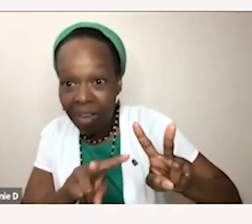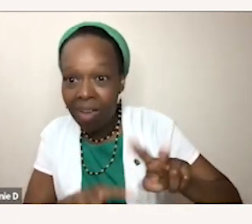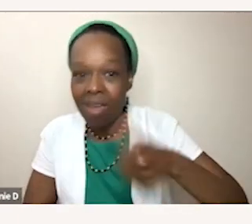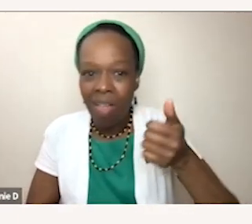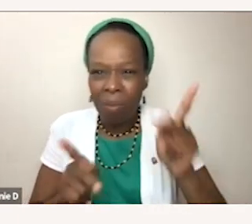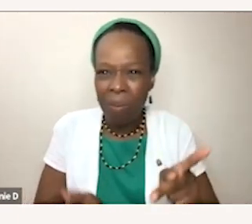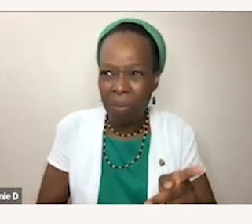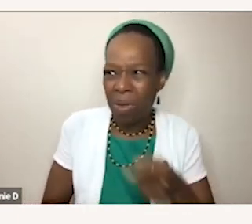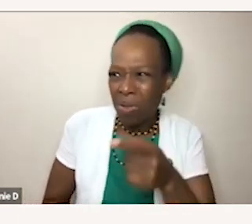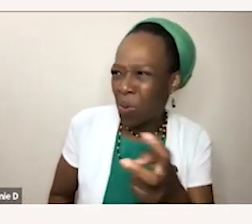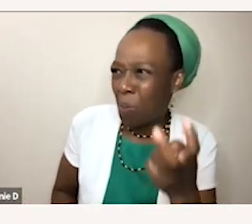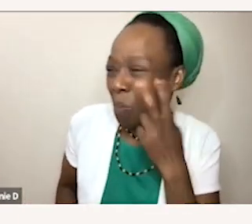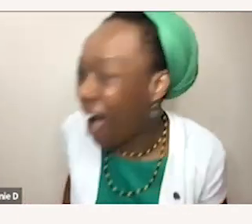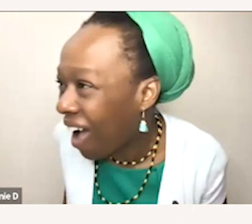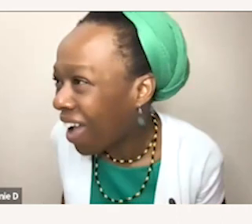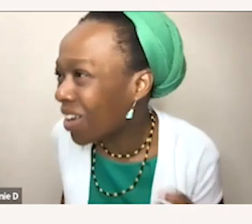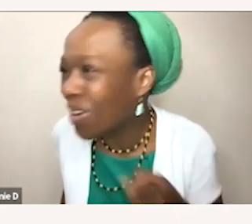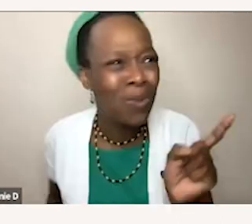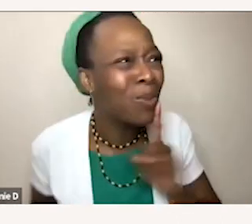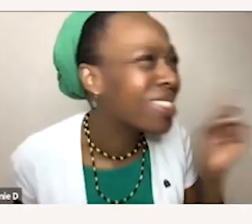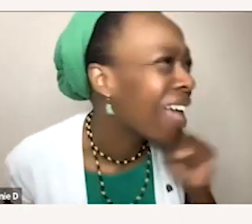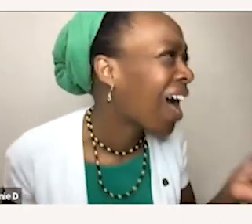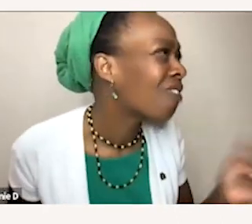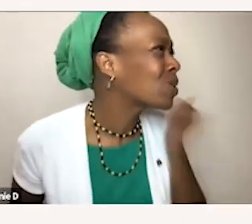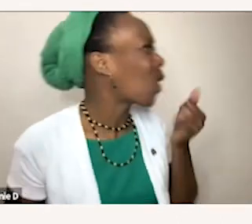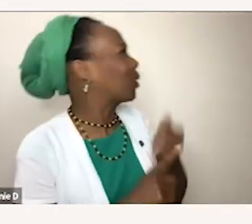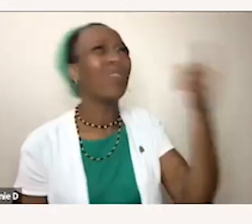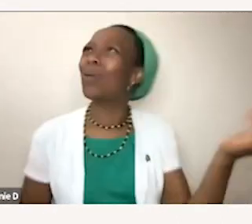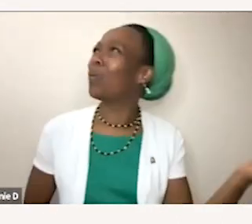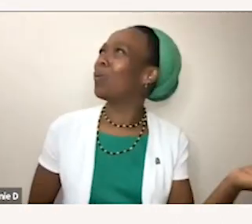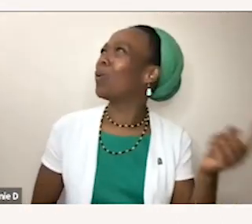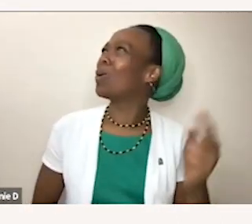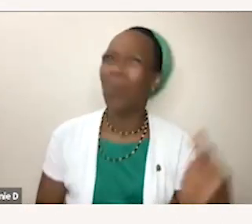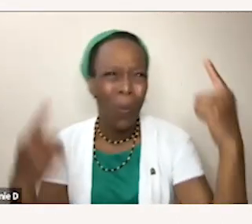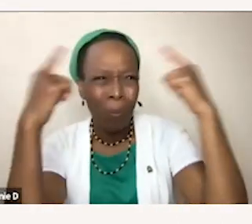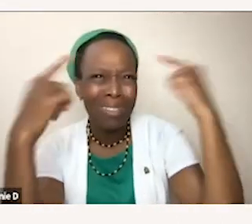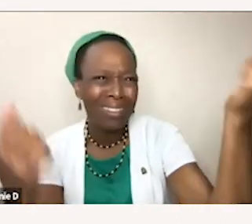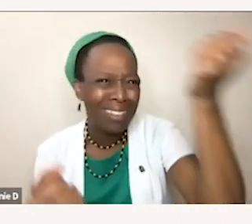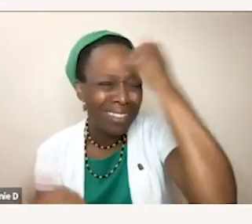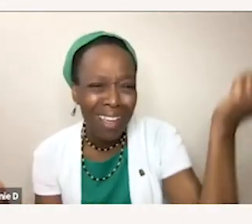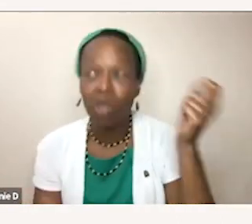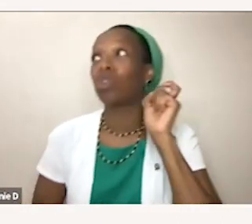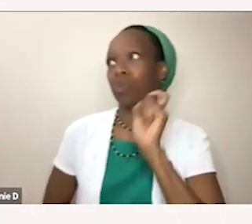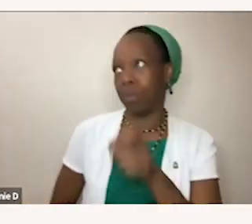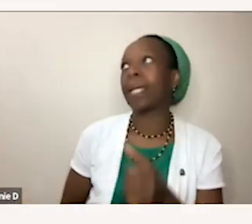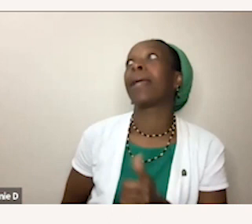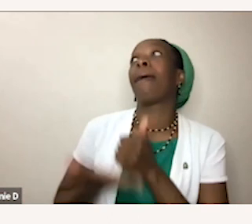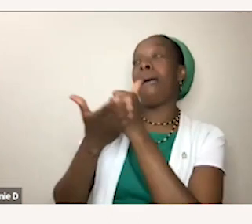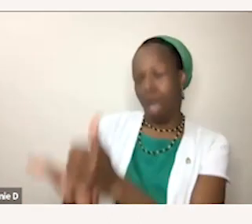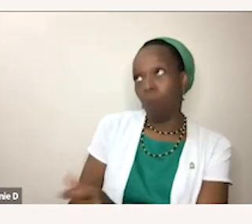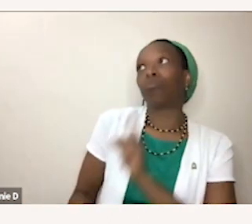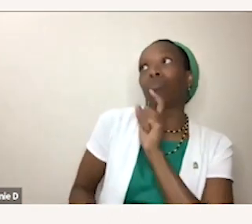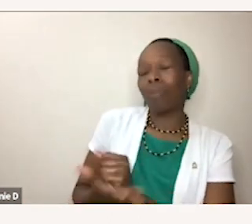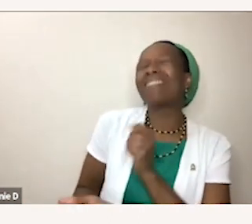you, blind? Are you deaf? What is wrong with you? Are you mentally ill? You need help. You seriously need